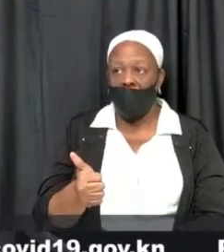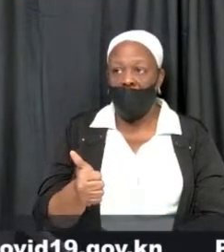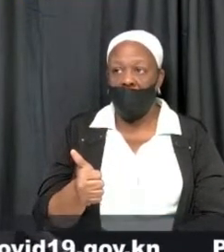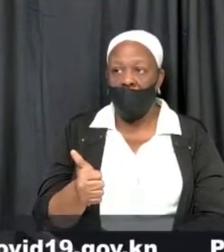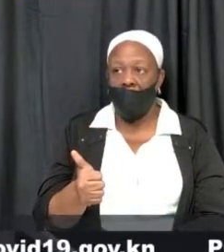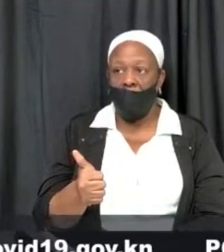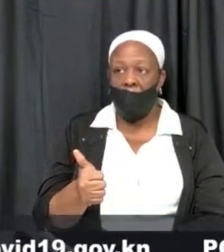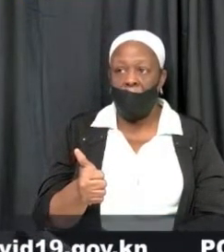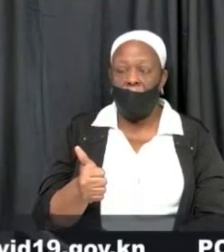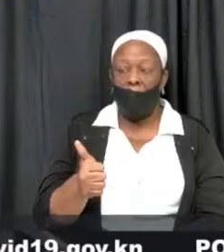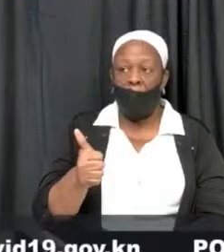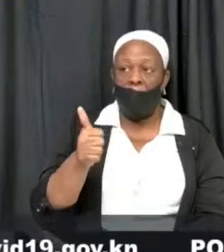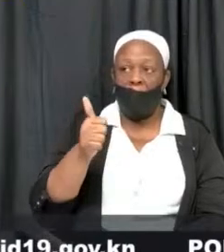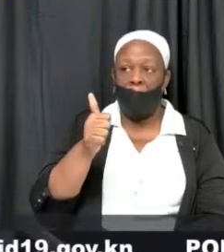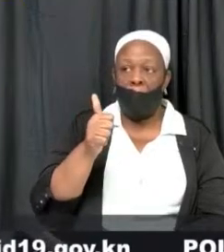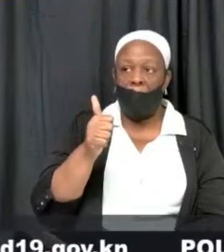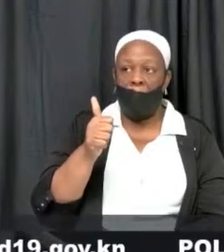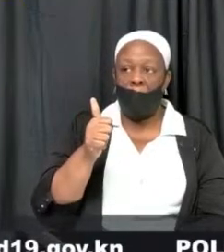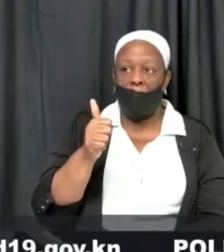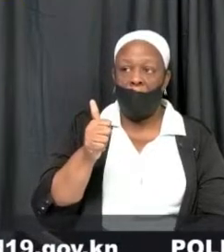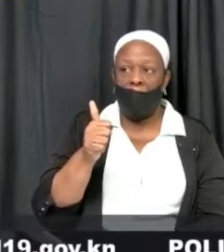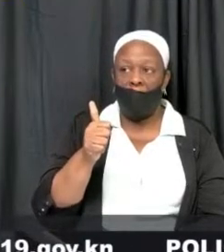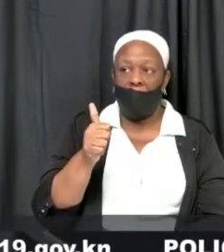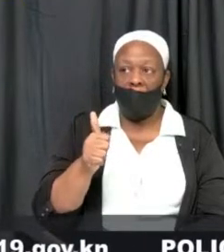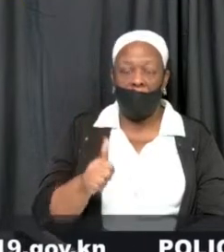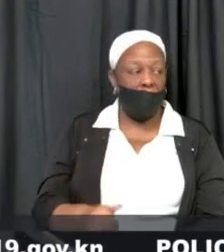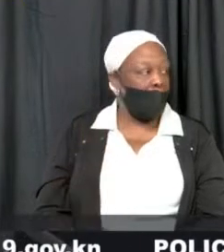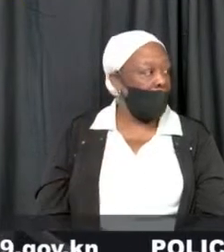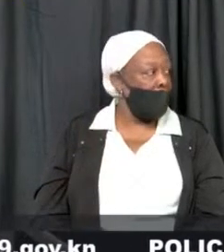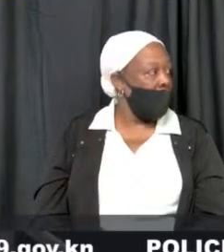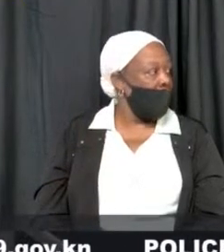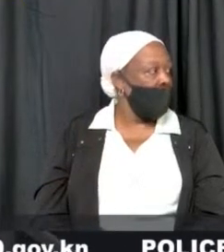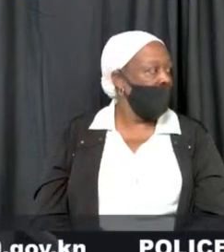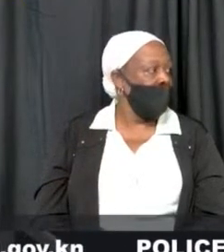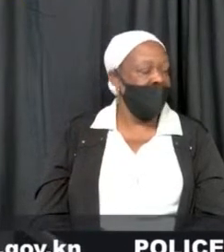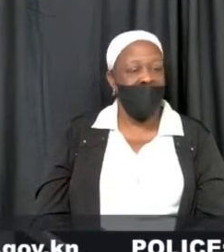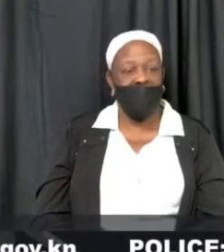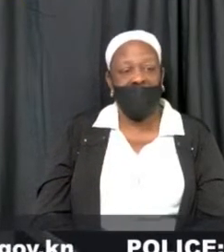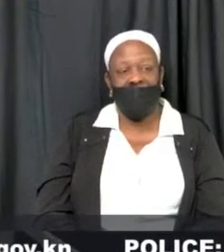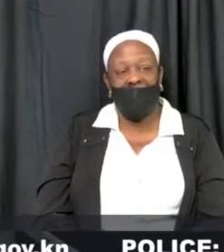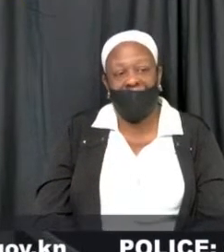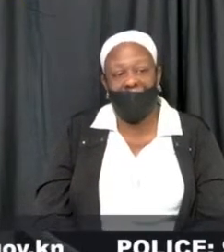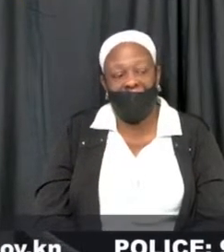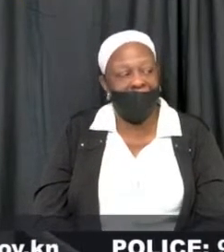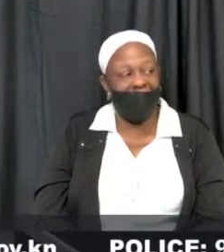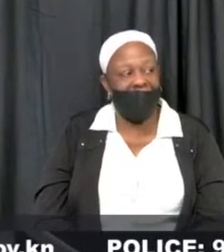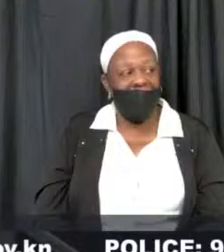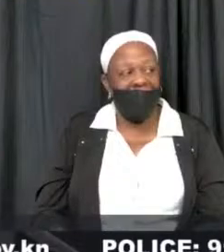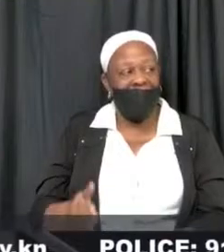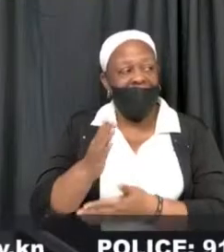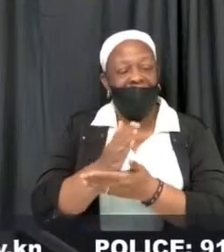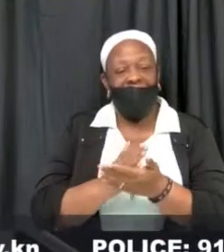Rebecca's Catering sent a birthday cake for Dr. Wilkinson.